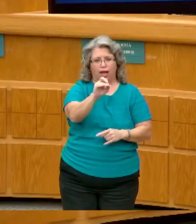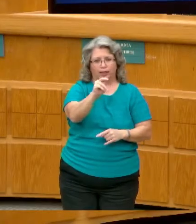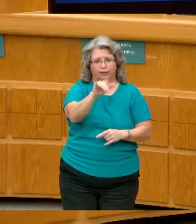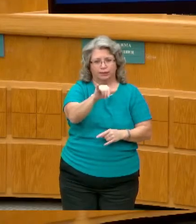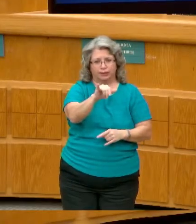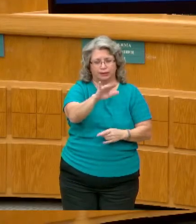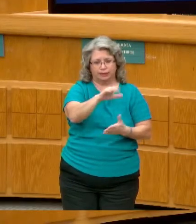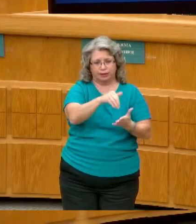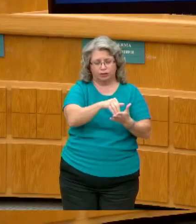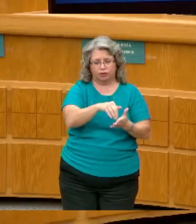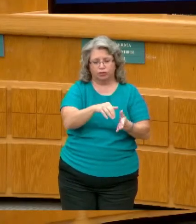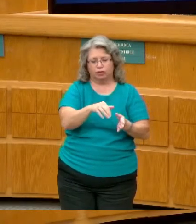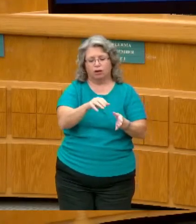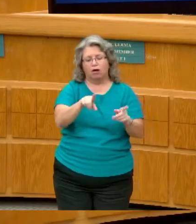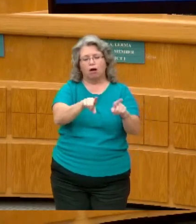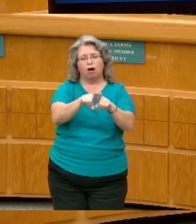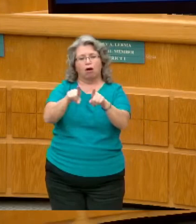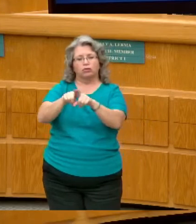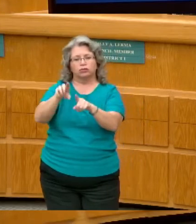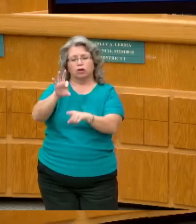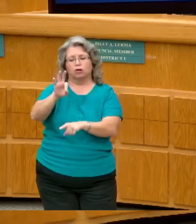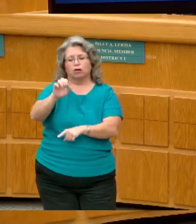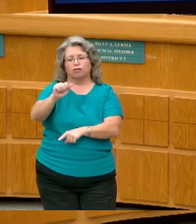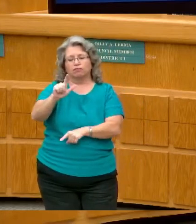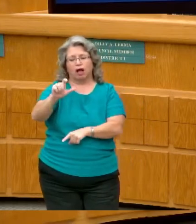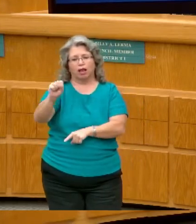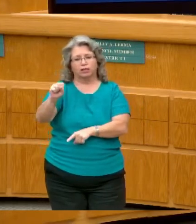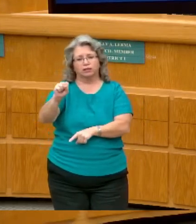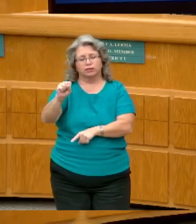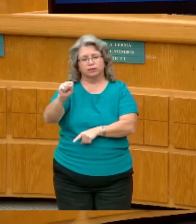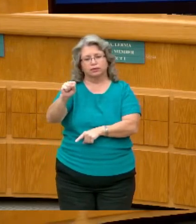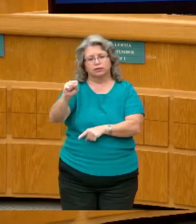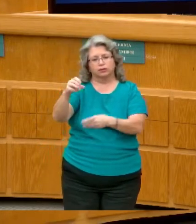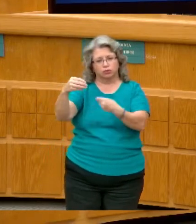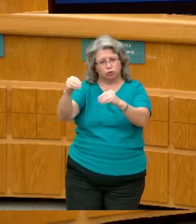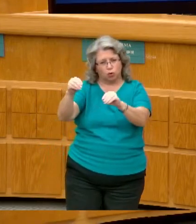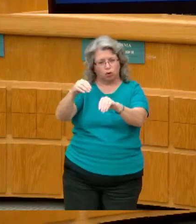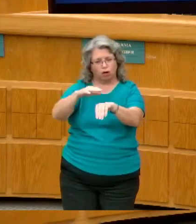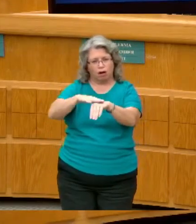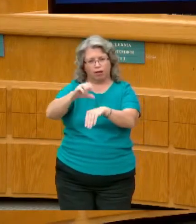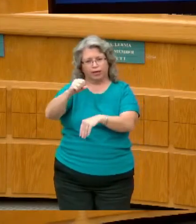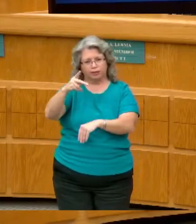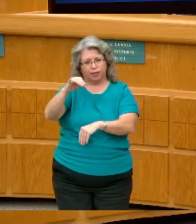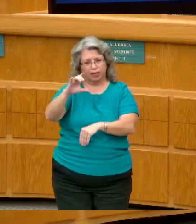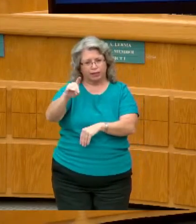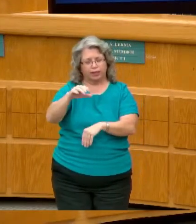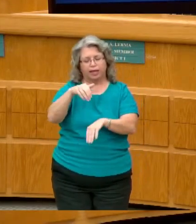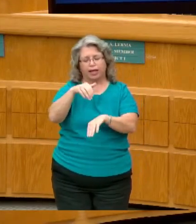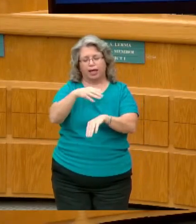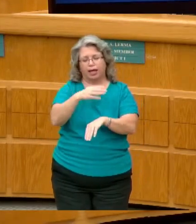SPID. And we have the Goodwill Store that we continue to be at every week consistently.